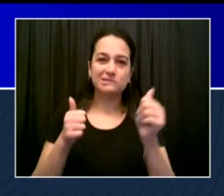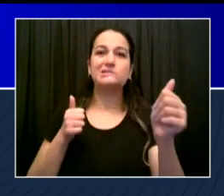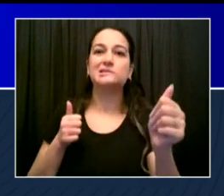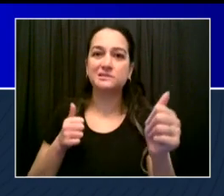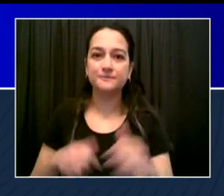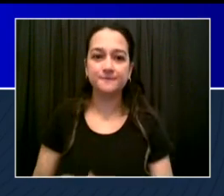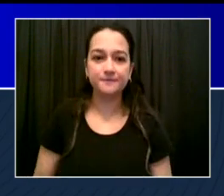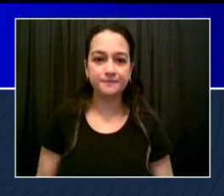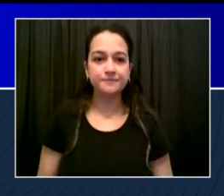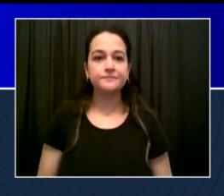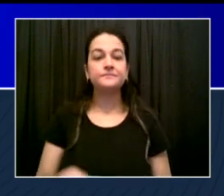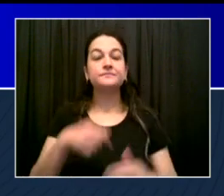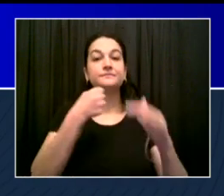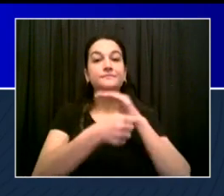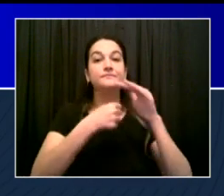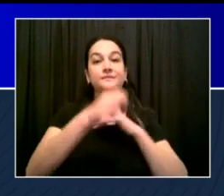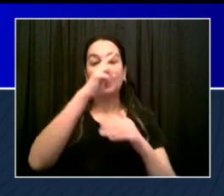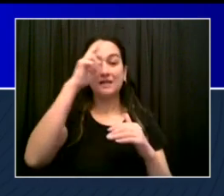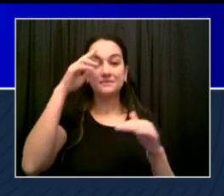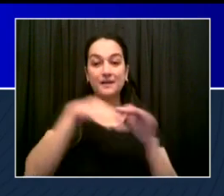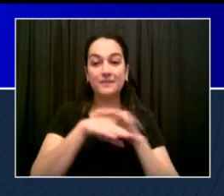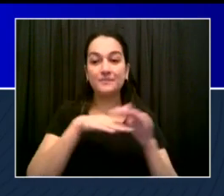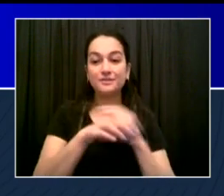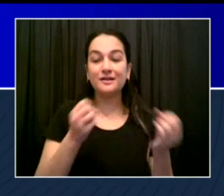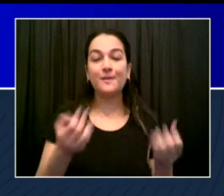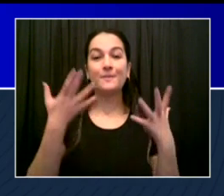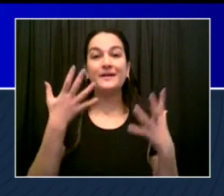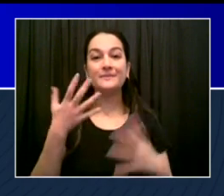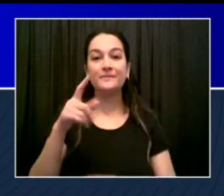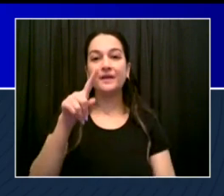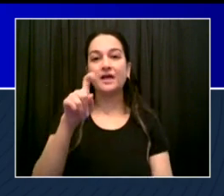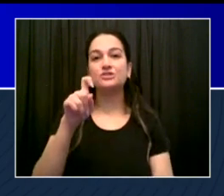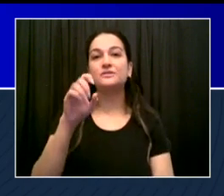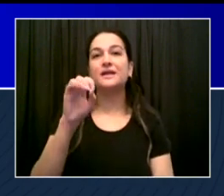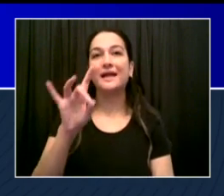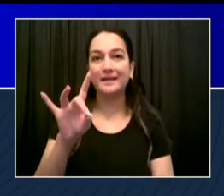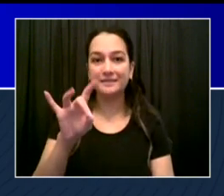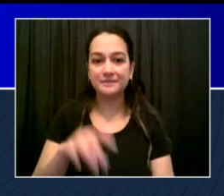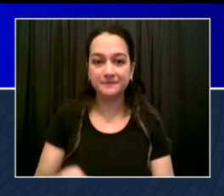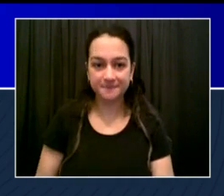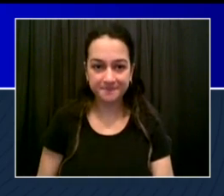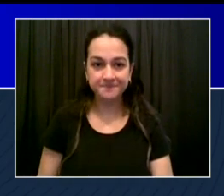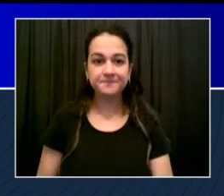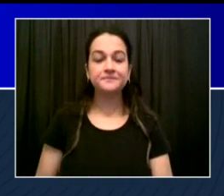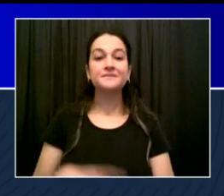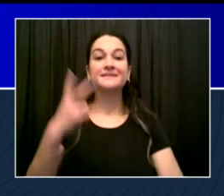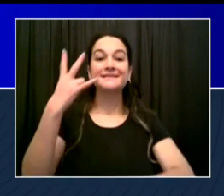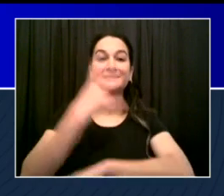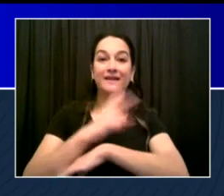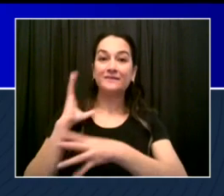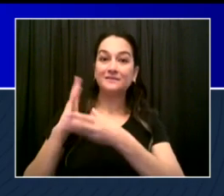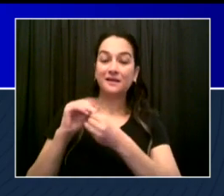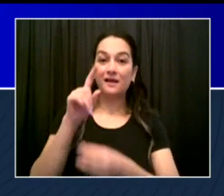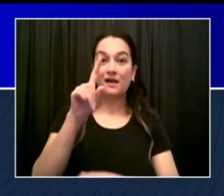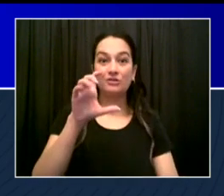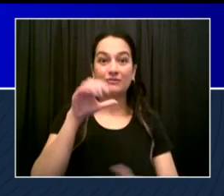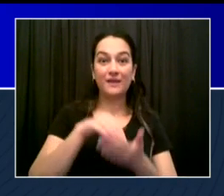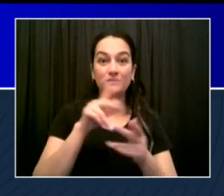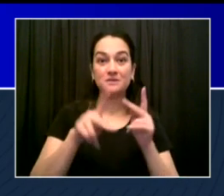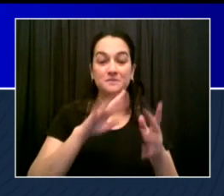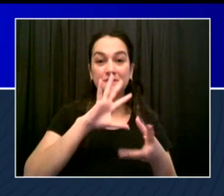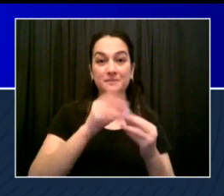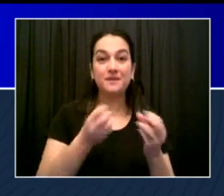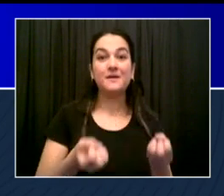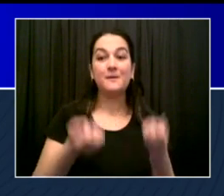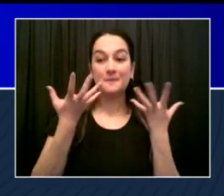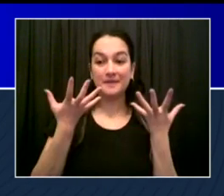of 18.35%. Hospitalization rate per 100,000, 0.41.